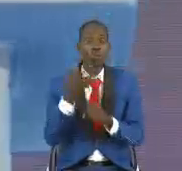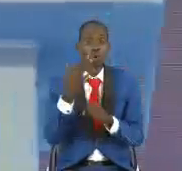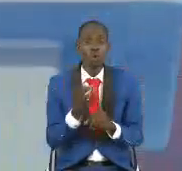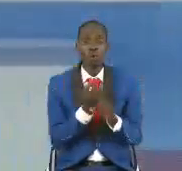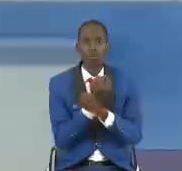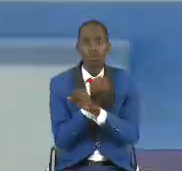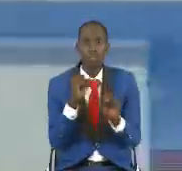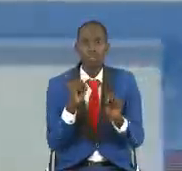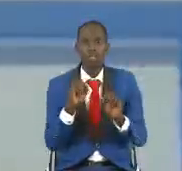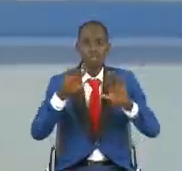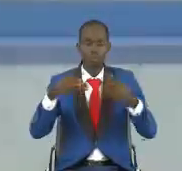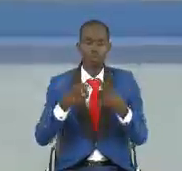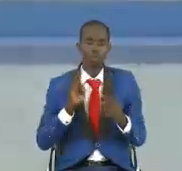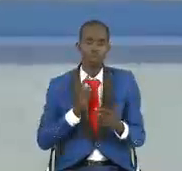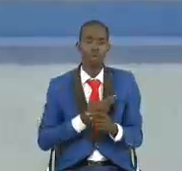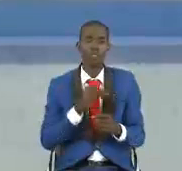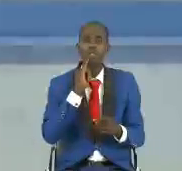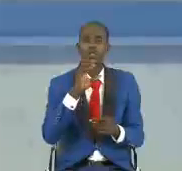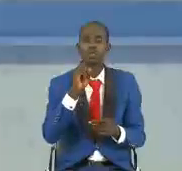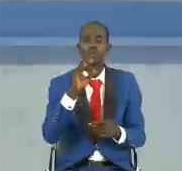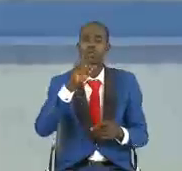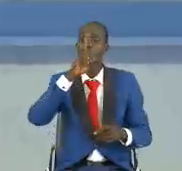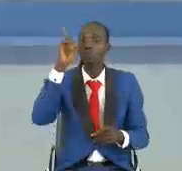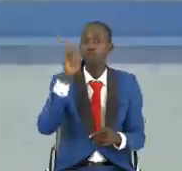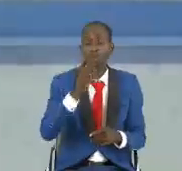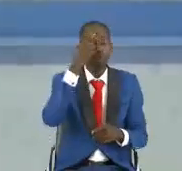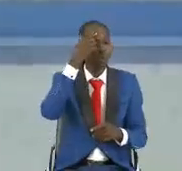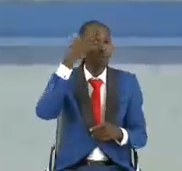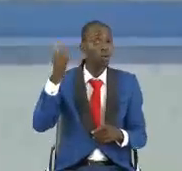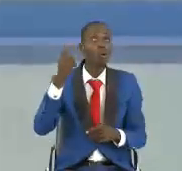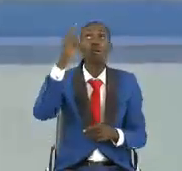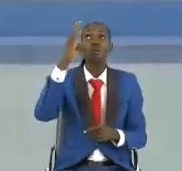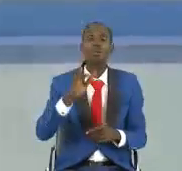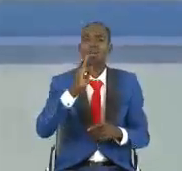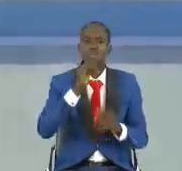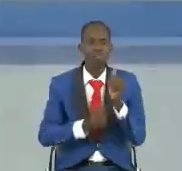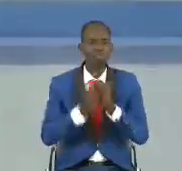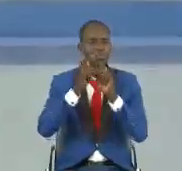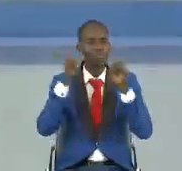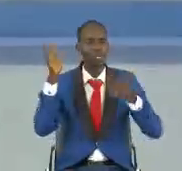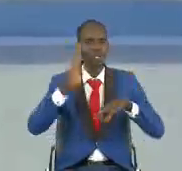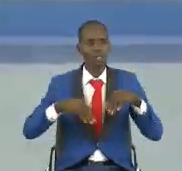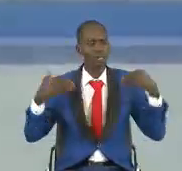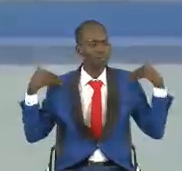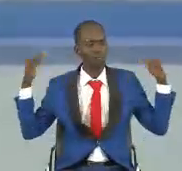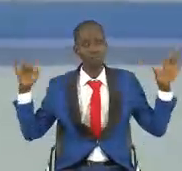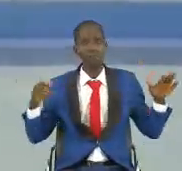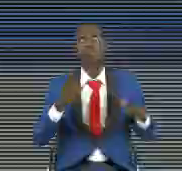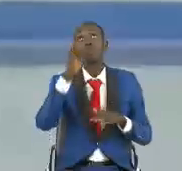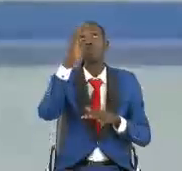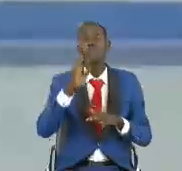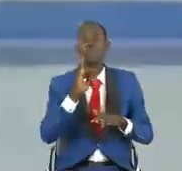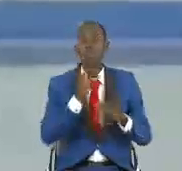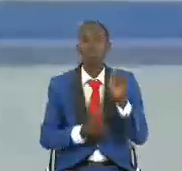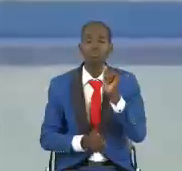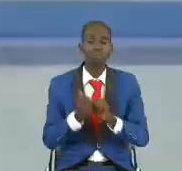so sure, because God is greater than angels. God is greater than the best